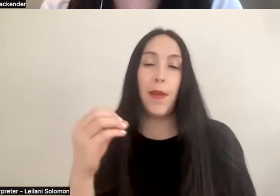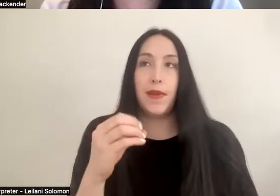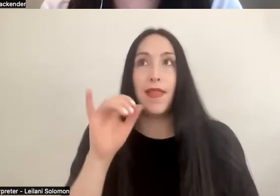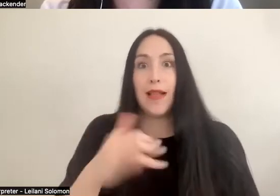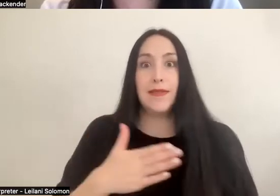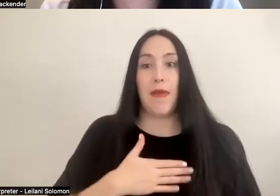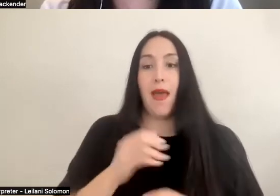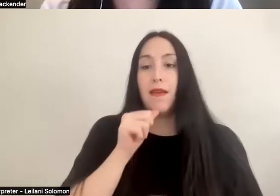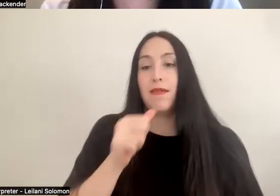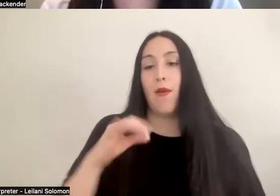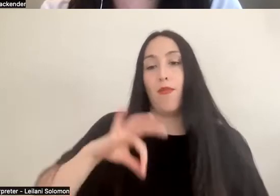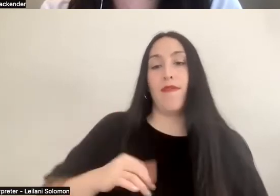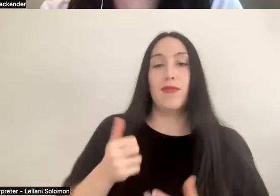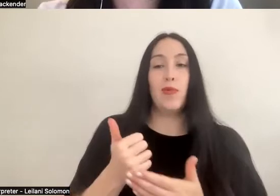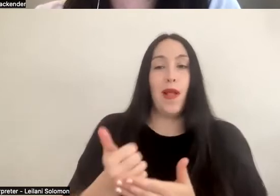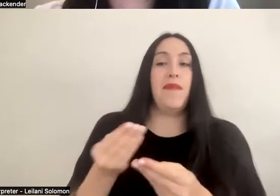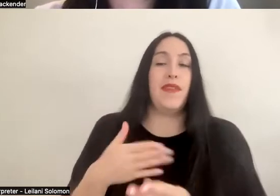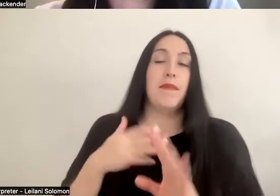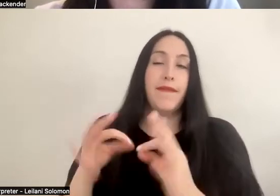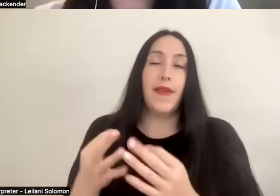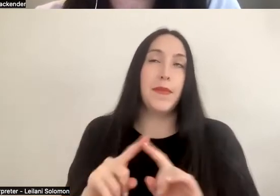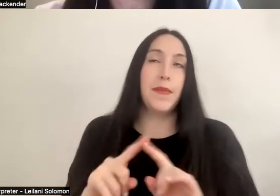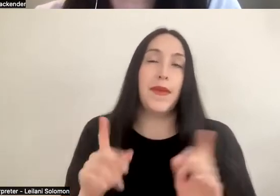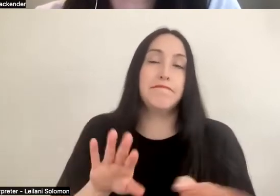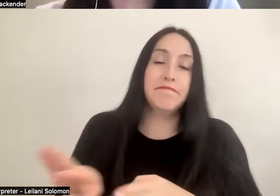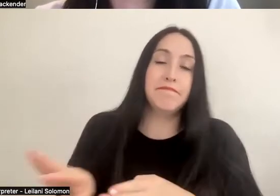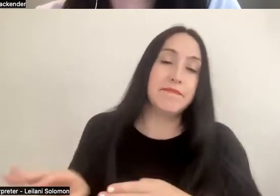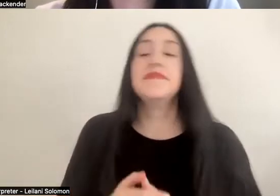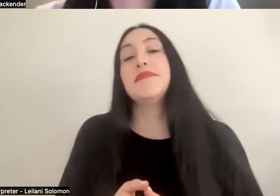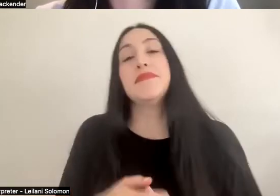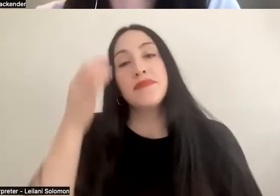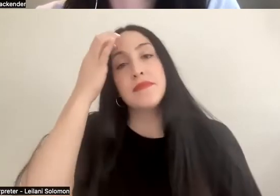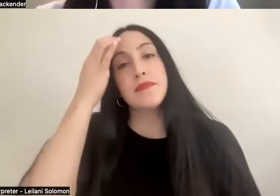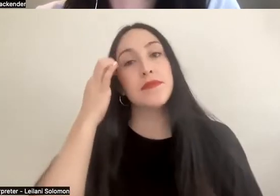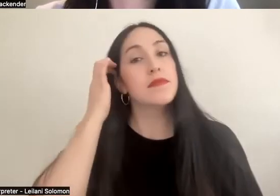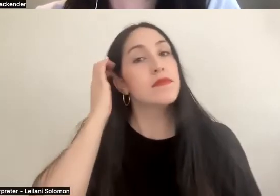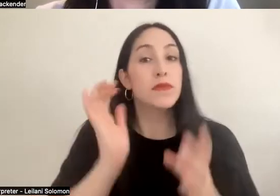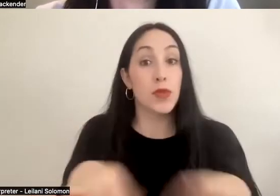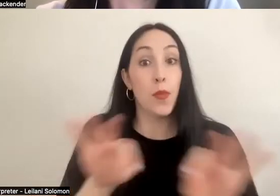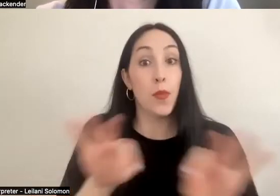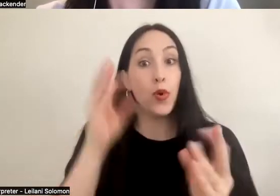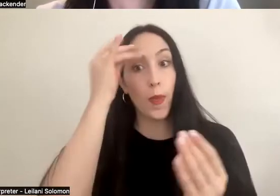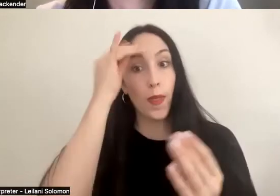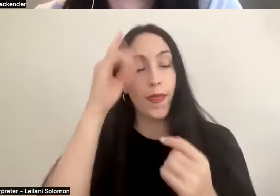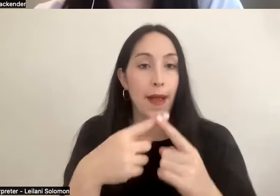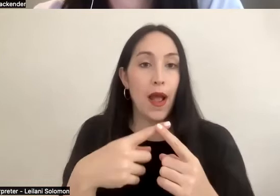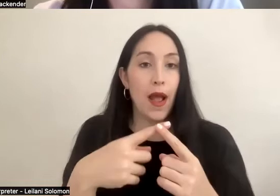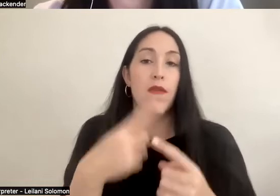So that's a great way to think about when you think about investing and saving.